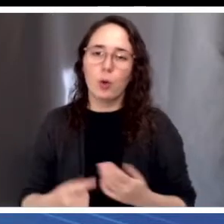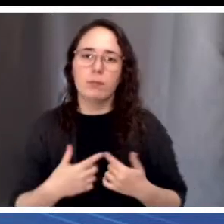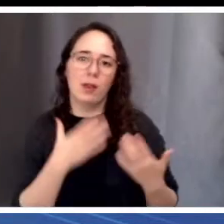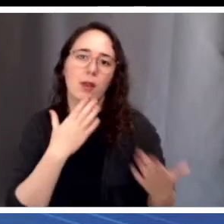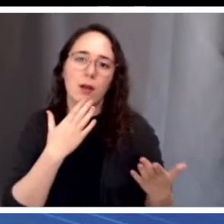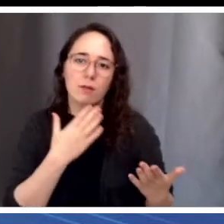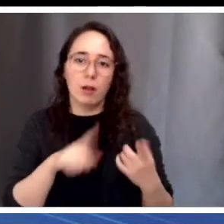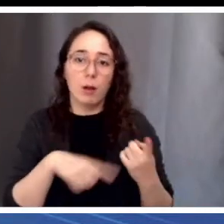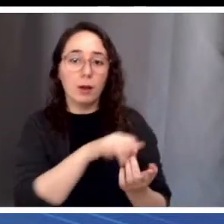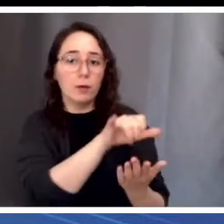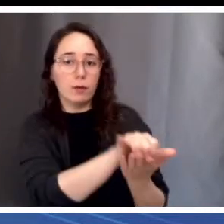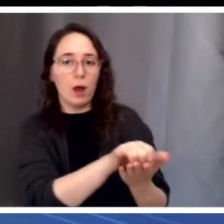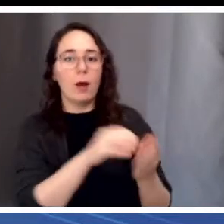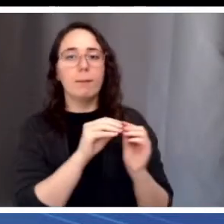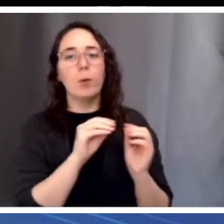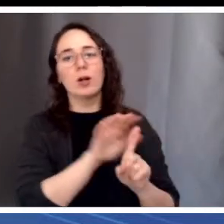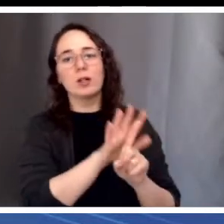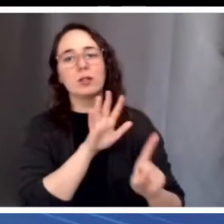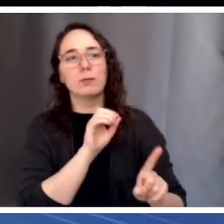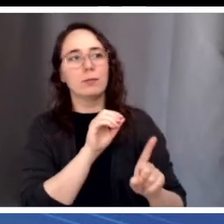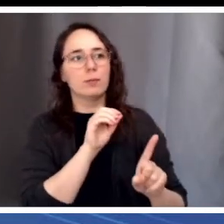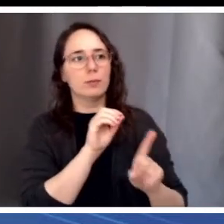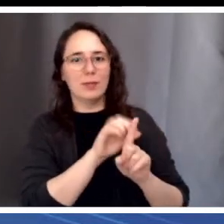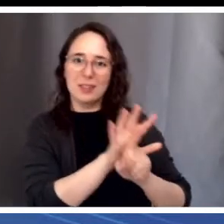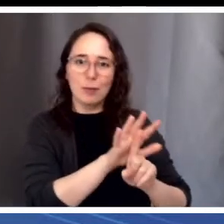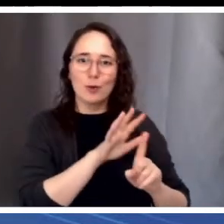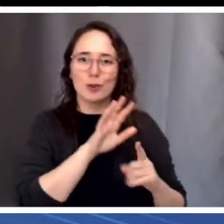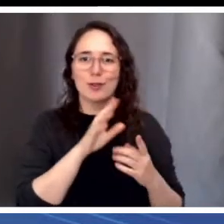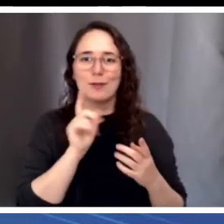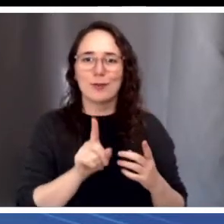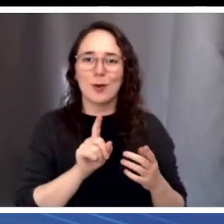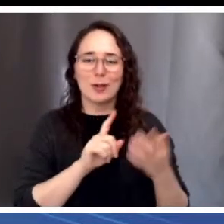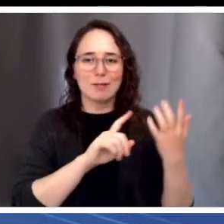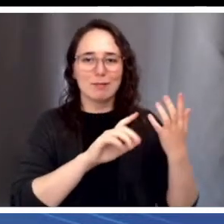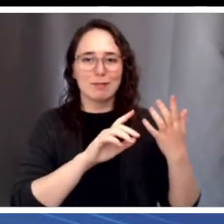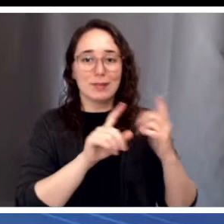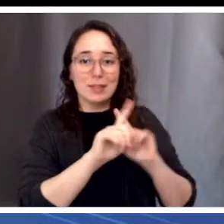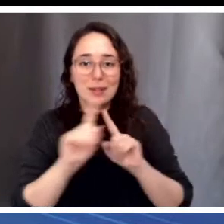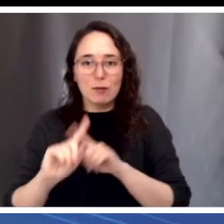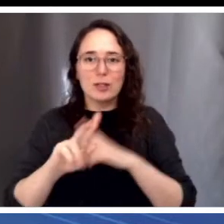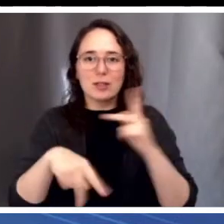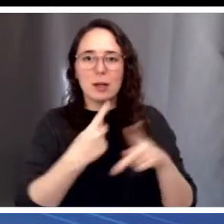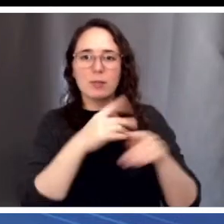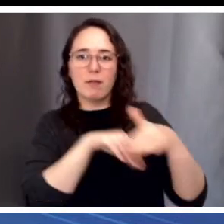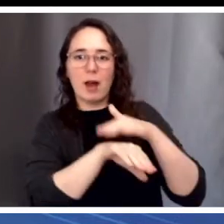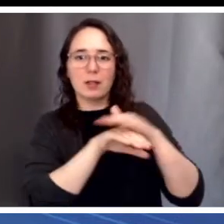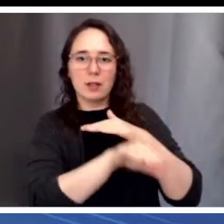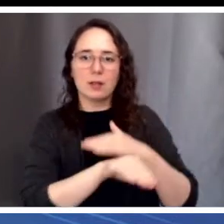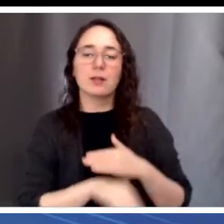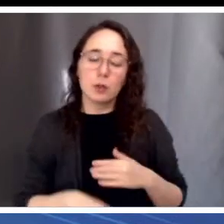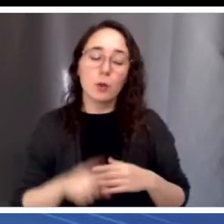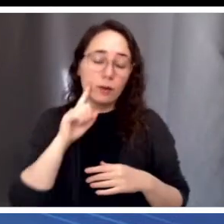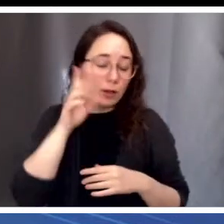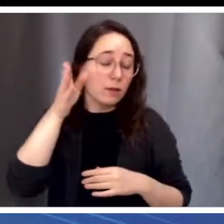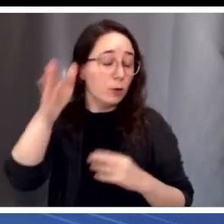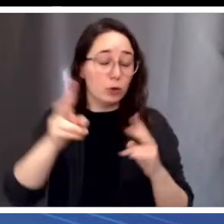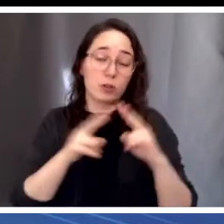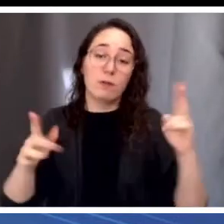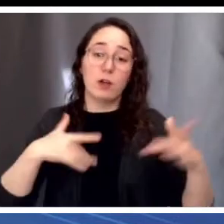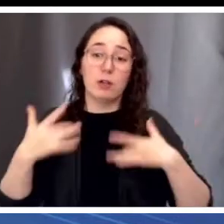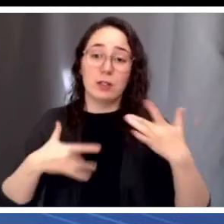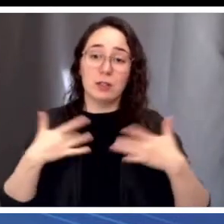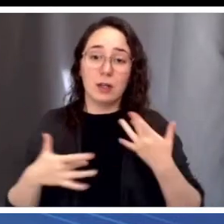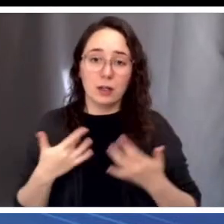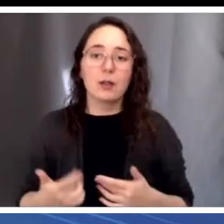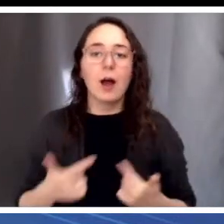I really I sit in such gratitude for where we are heading. And I think you're going to see some very exciting things unfold. I'm